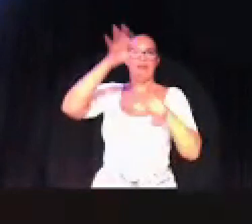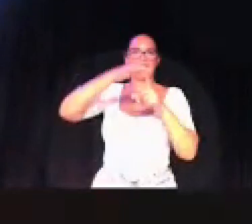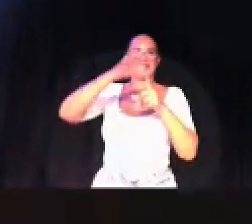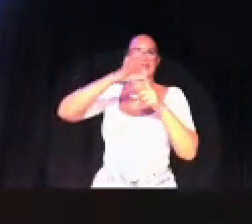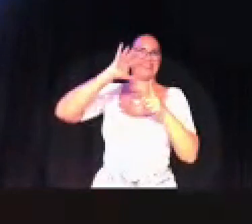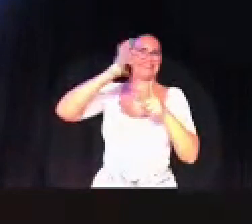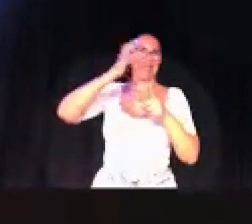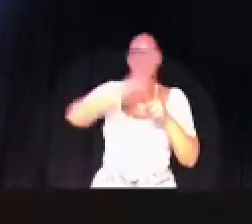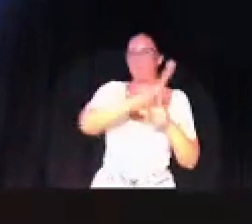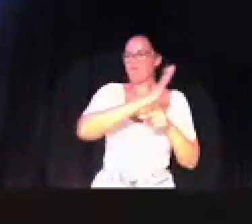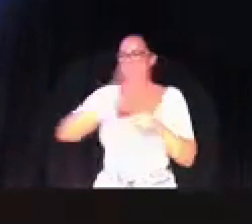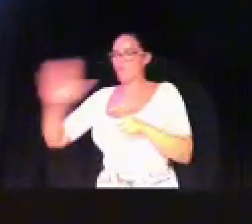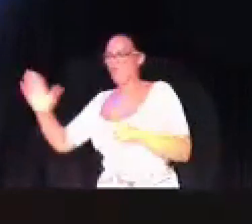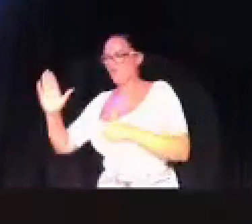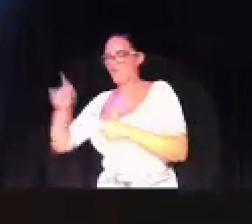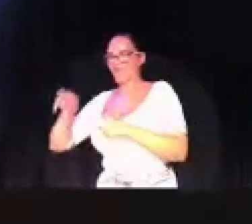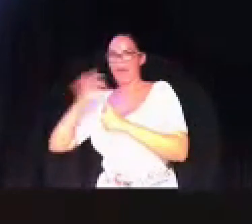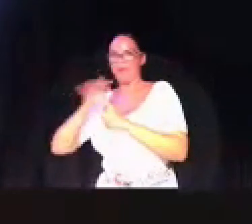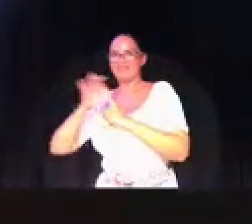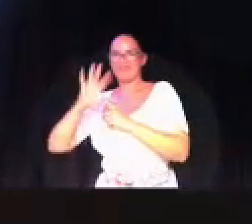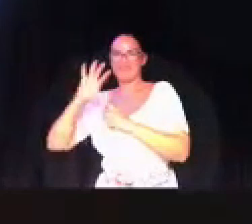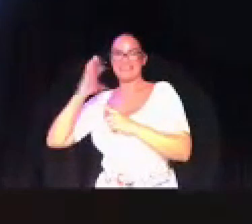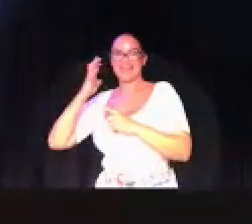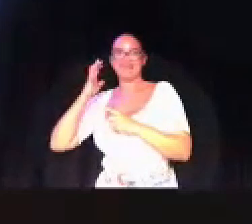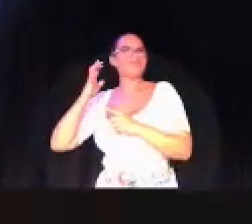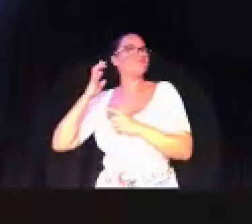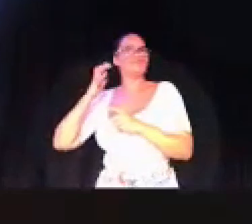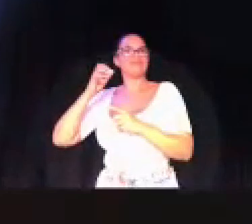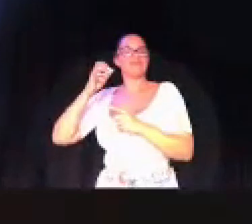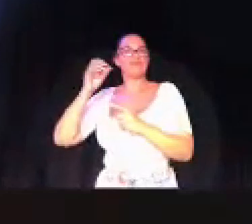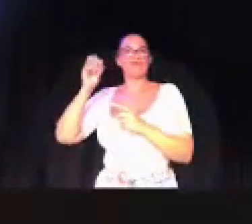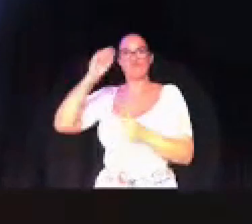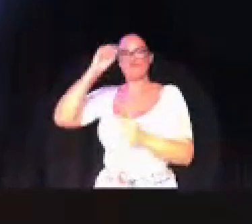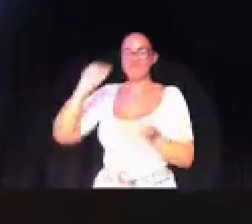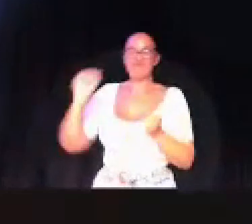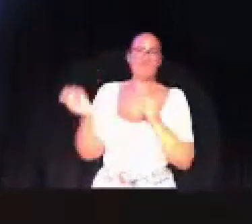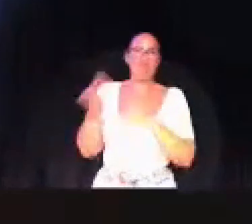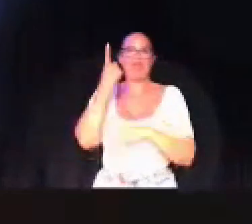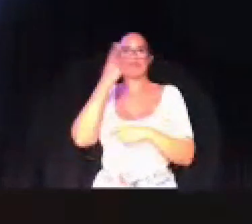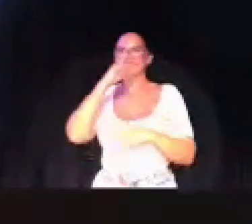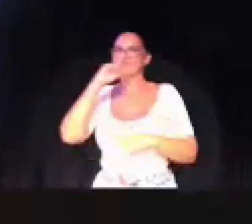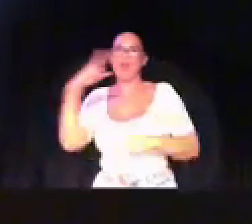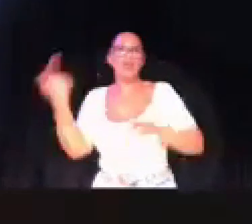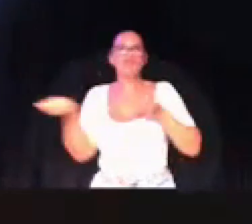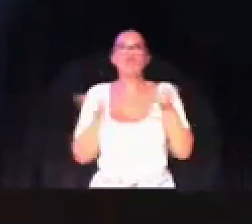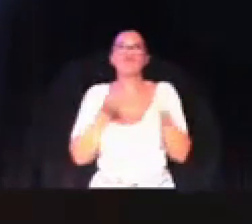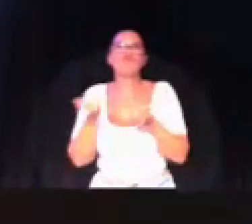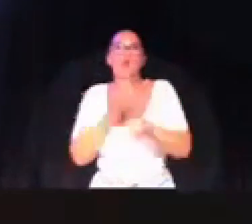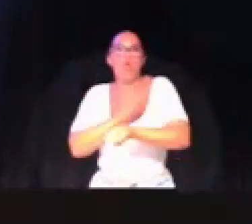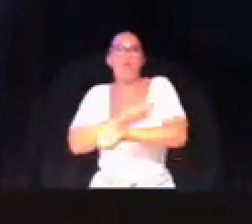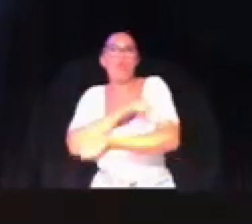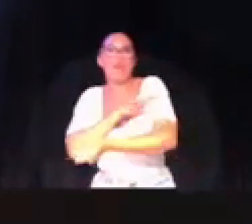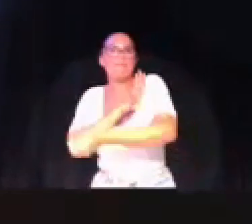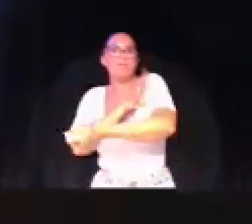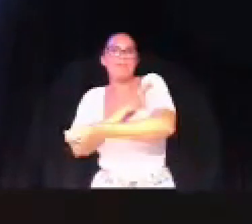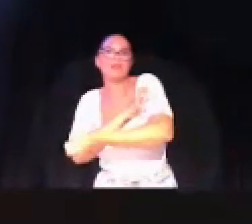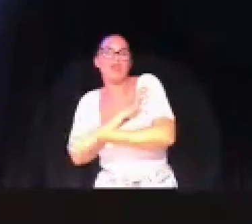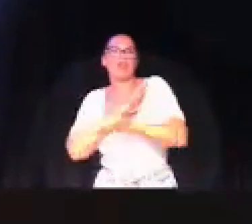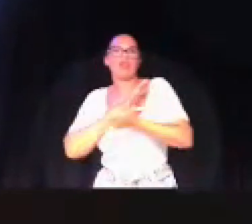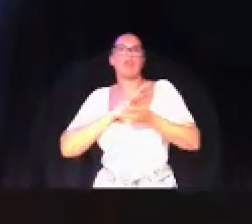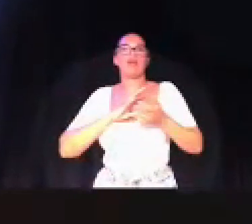ended up being more kind of like stochastic and maybe that kind of dynamic, like trying to cover full ranges in one